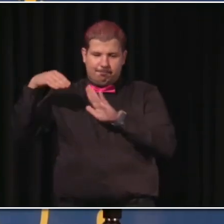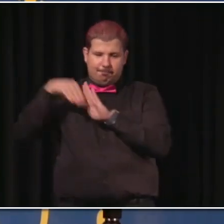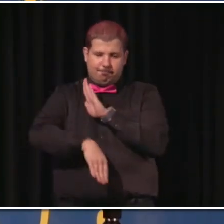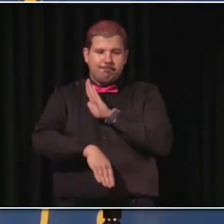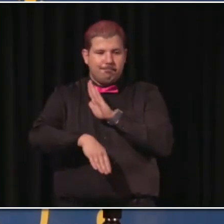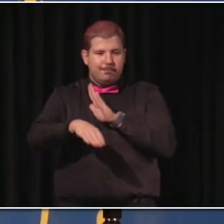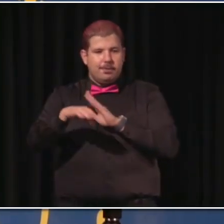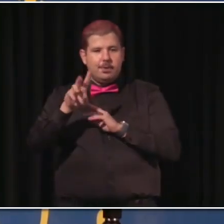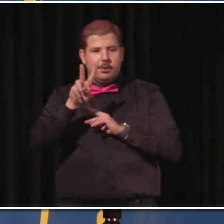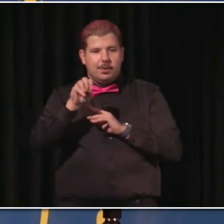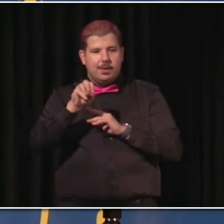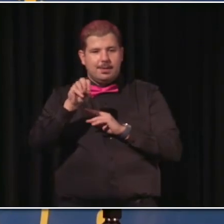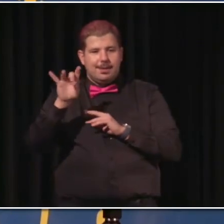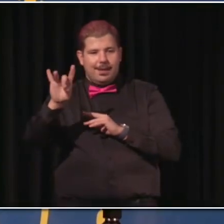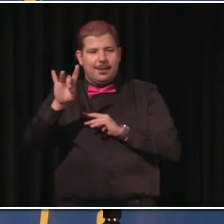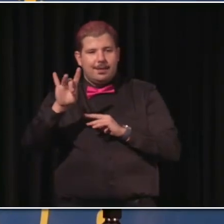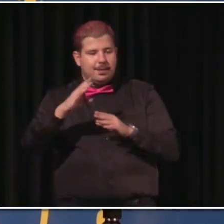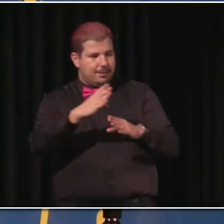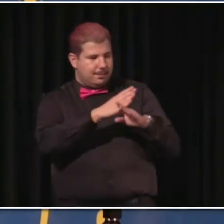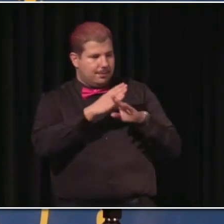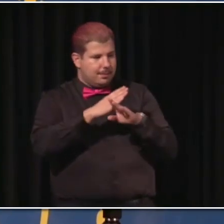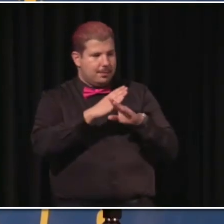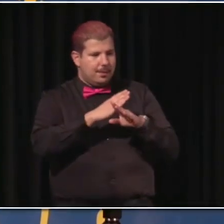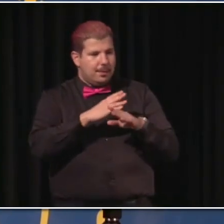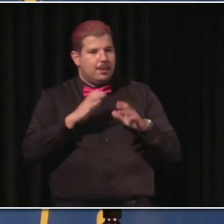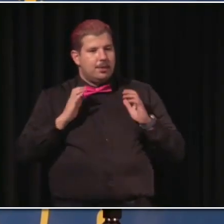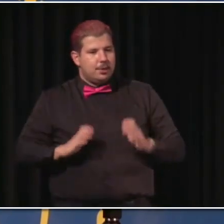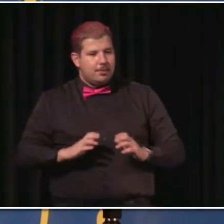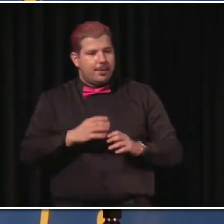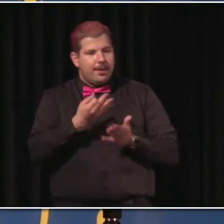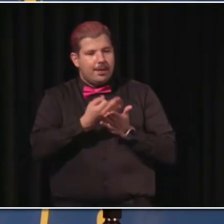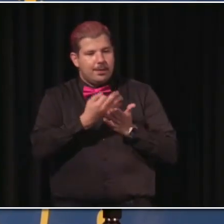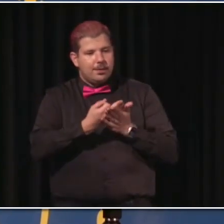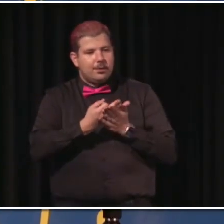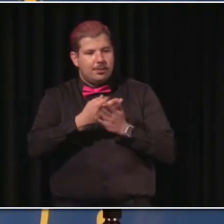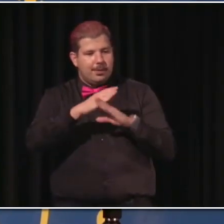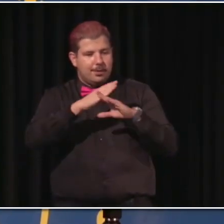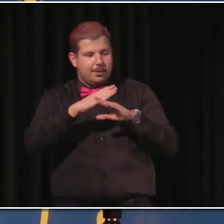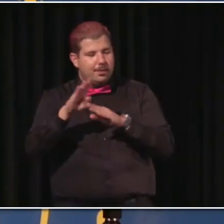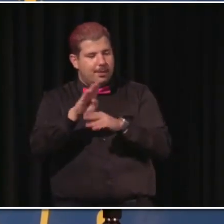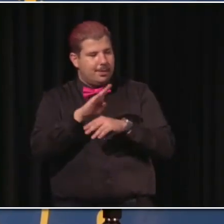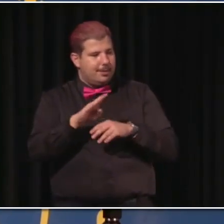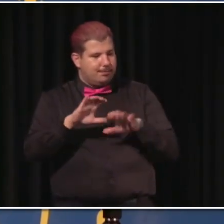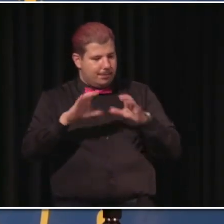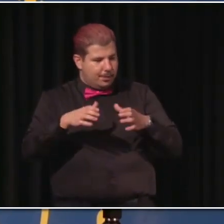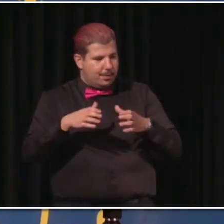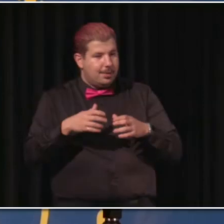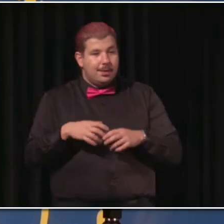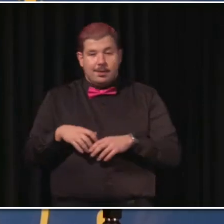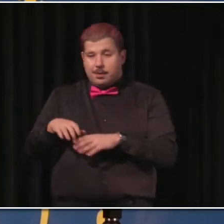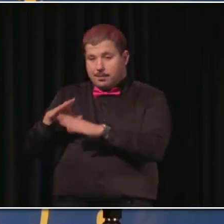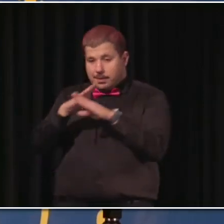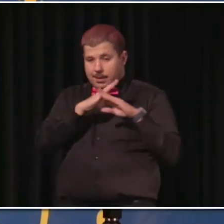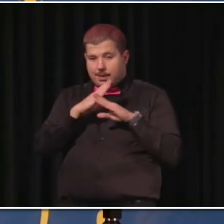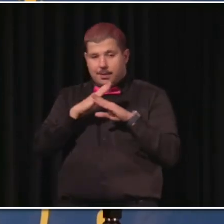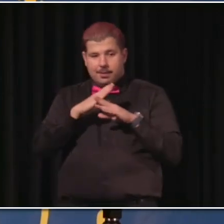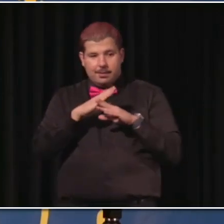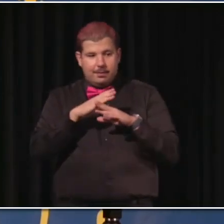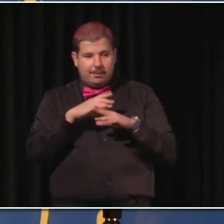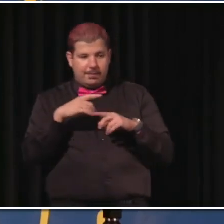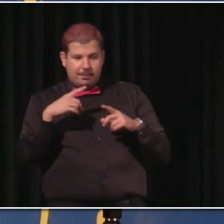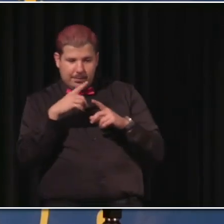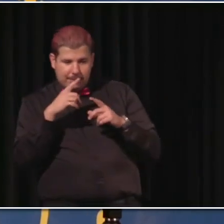Consumer Financial Protection Bureau, charged with safeguarding regular people from shady financial